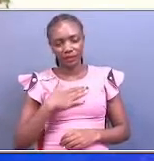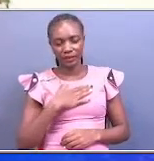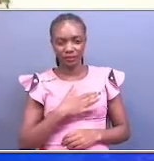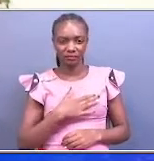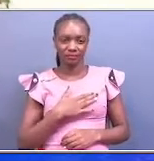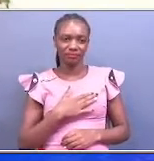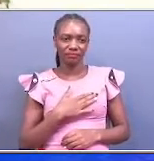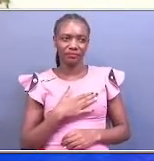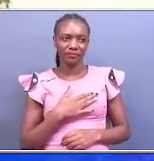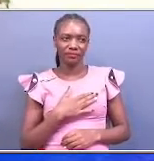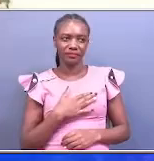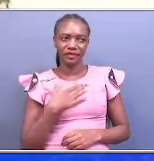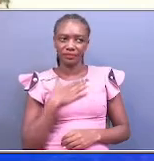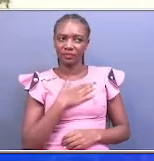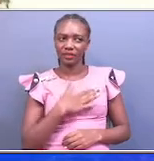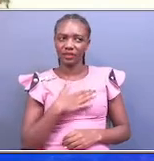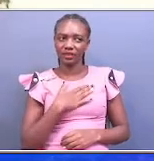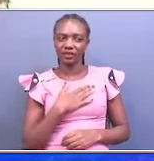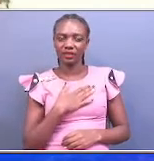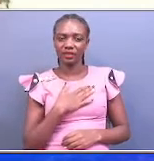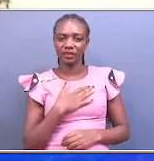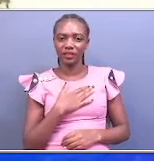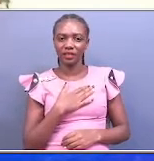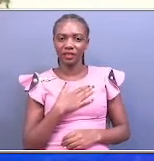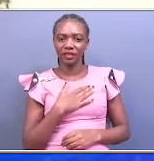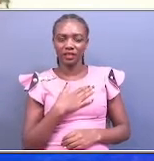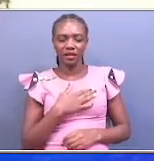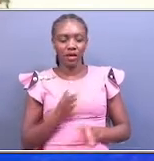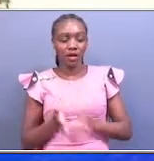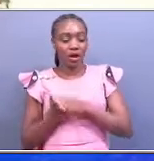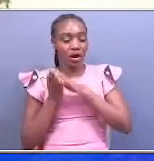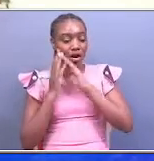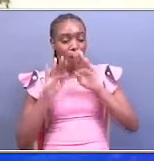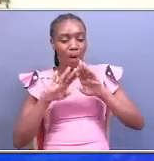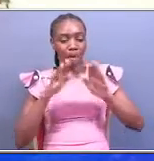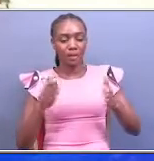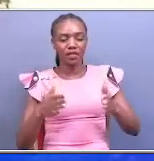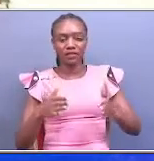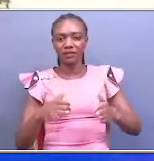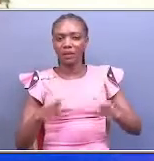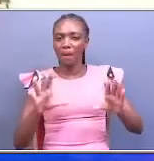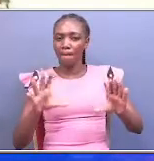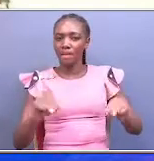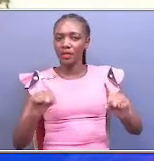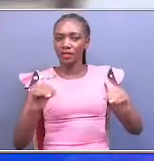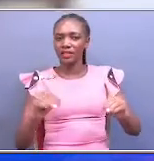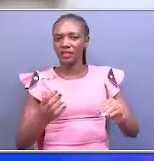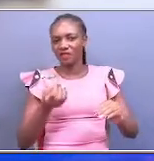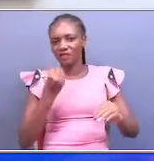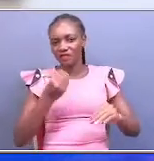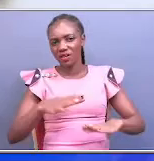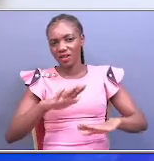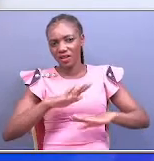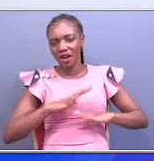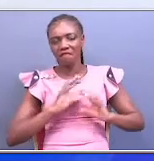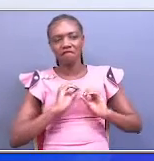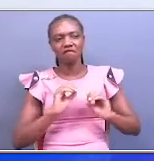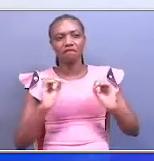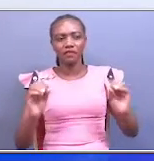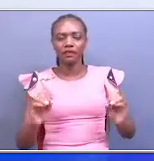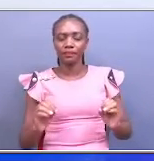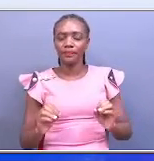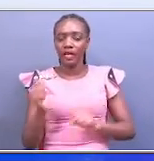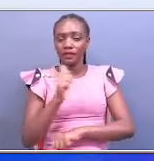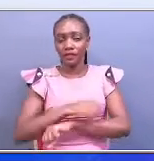upungufu wa malashi kama vitanda, mattress na chakula. Atiang, who is the school